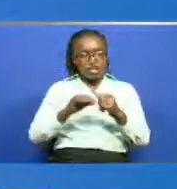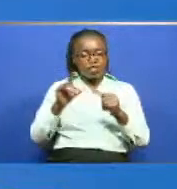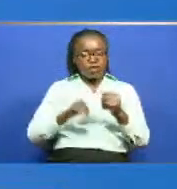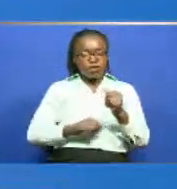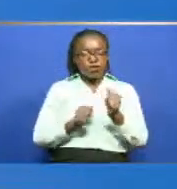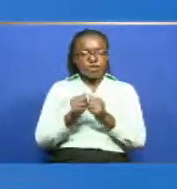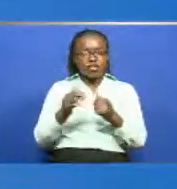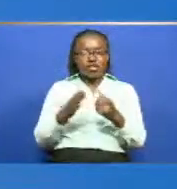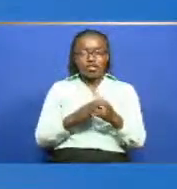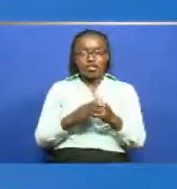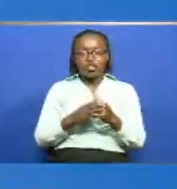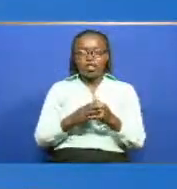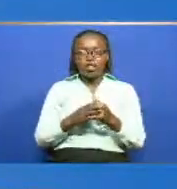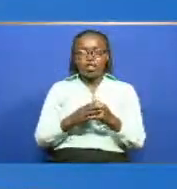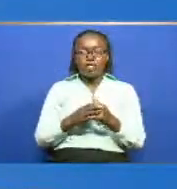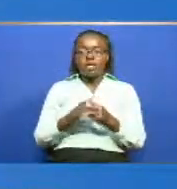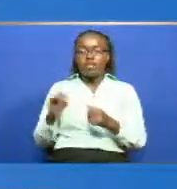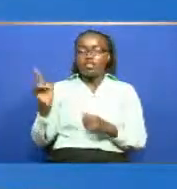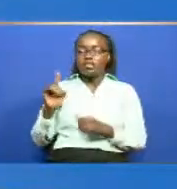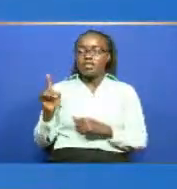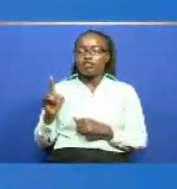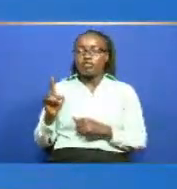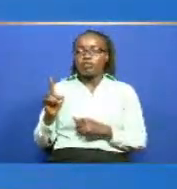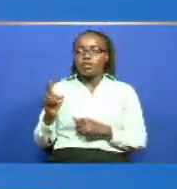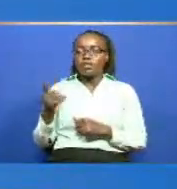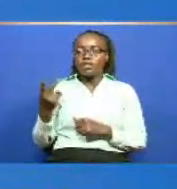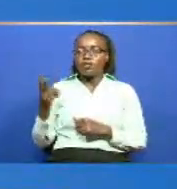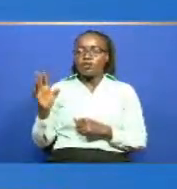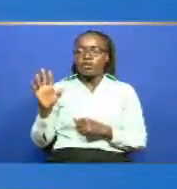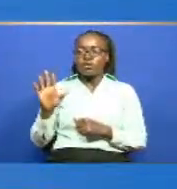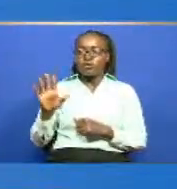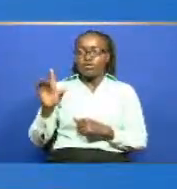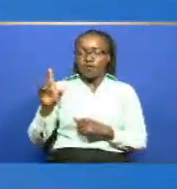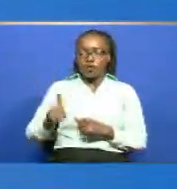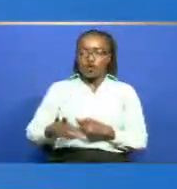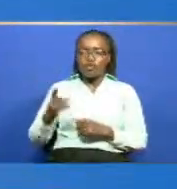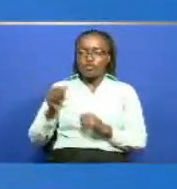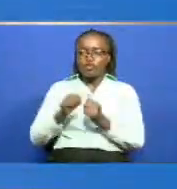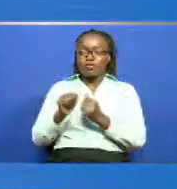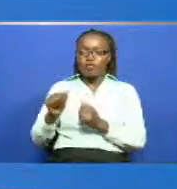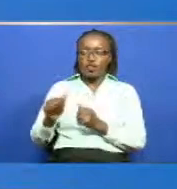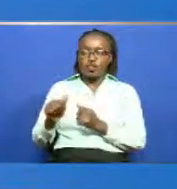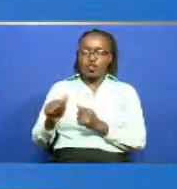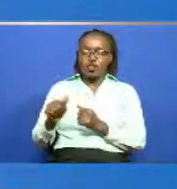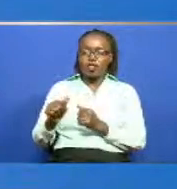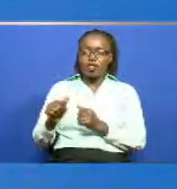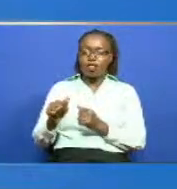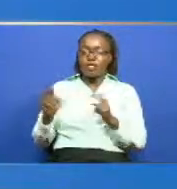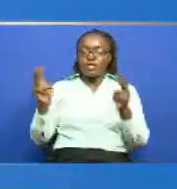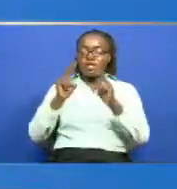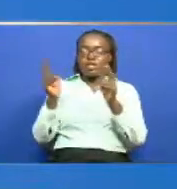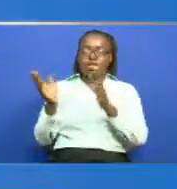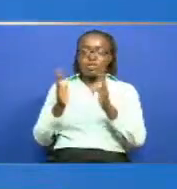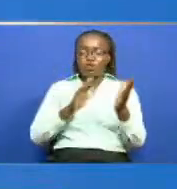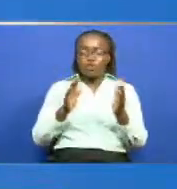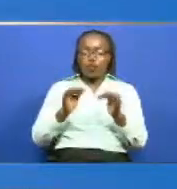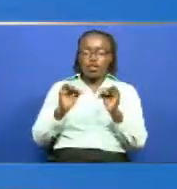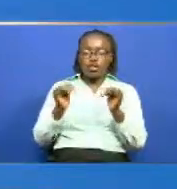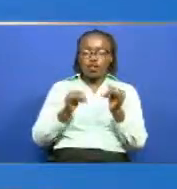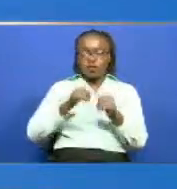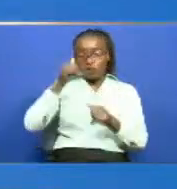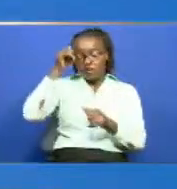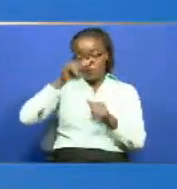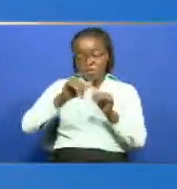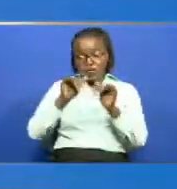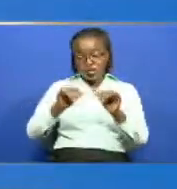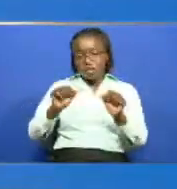the country's capital, Nairobi, highs of 25 and lows of 15. I leave you with the international weather forecast. Remember,